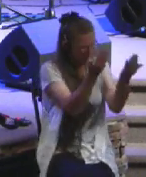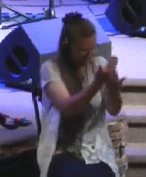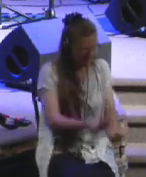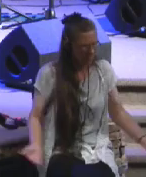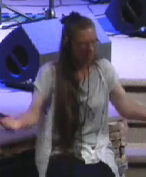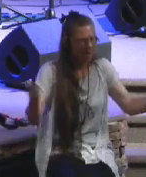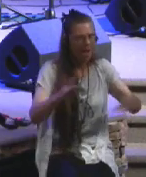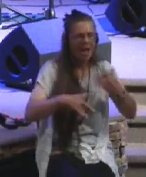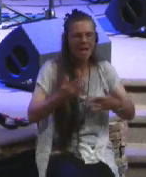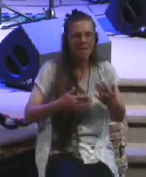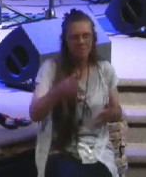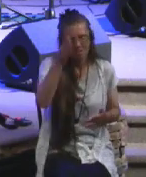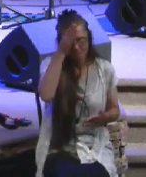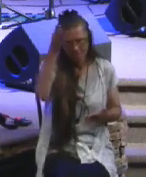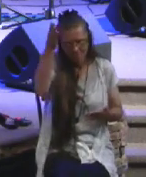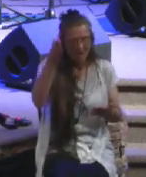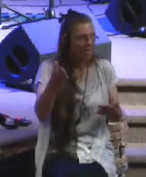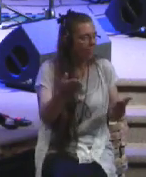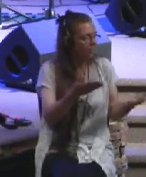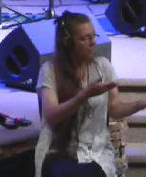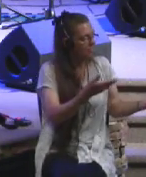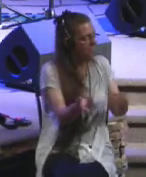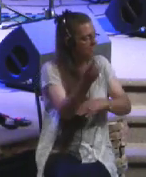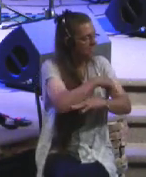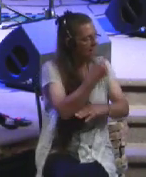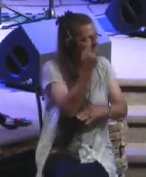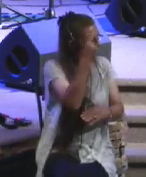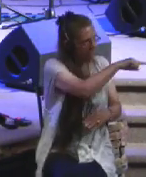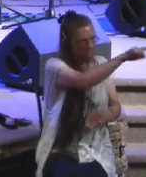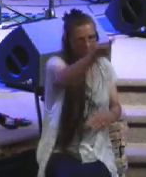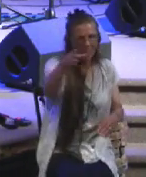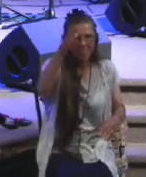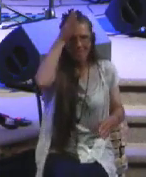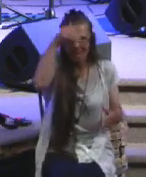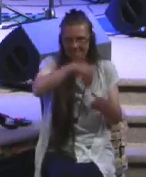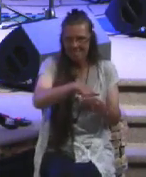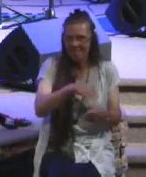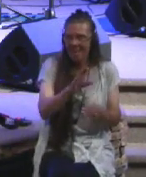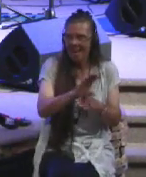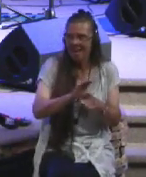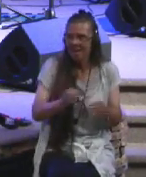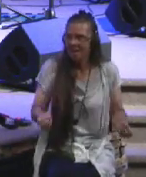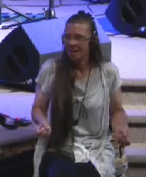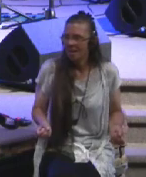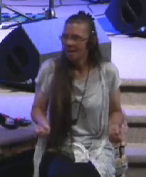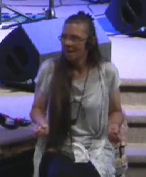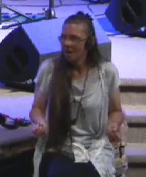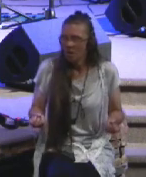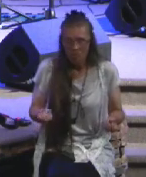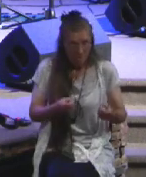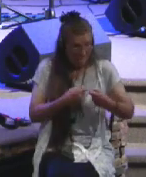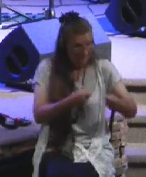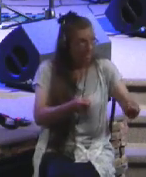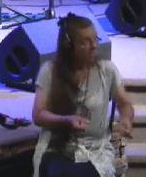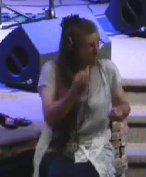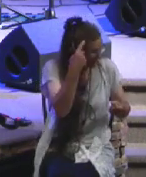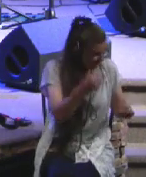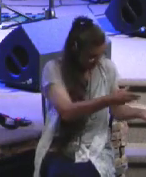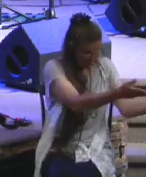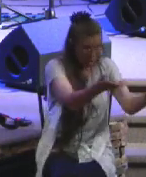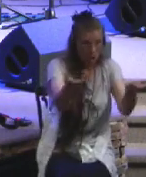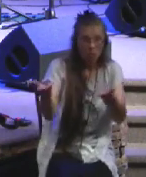Happy Father's Day to you. To all the dads in the house, we do have a gift for you that we want to give you on your way out. And as